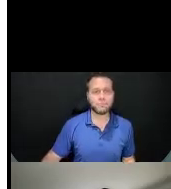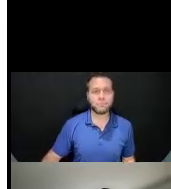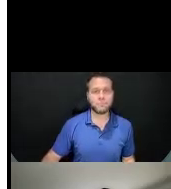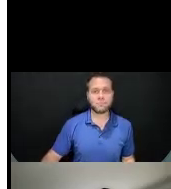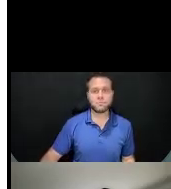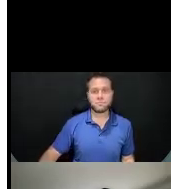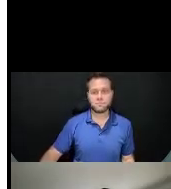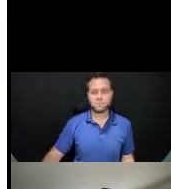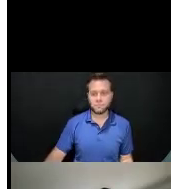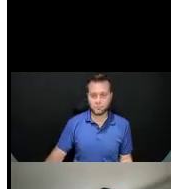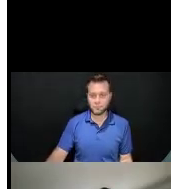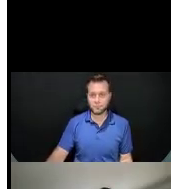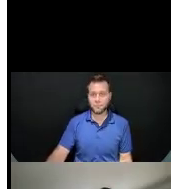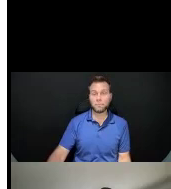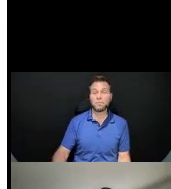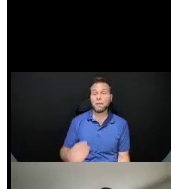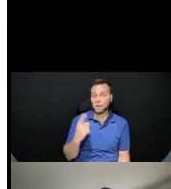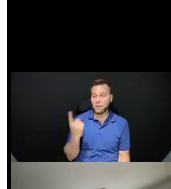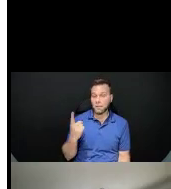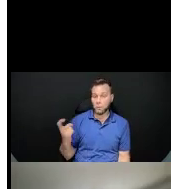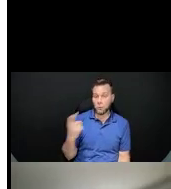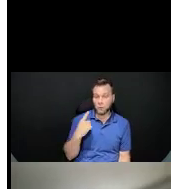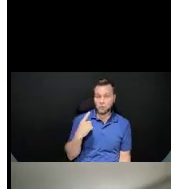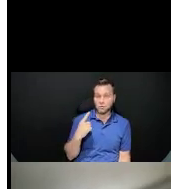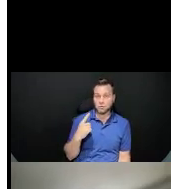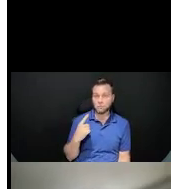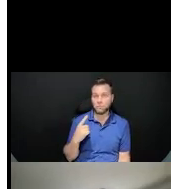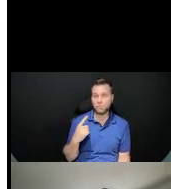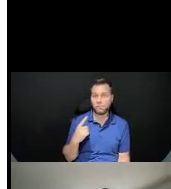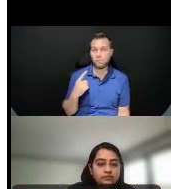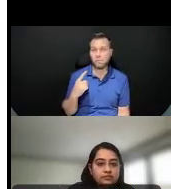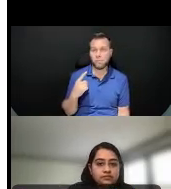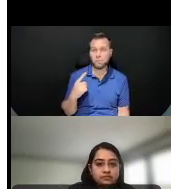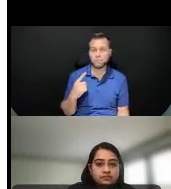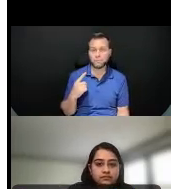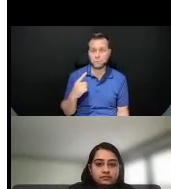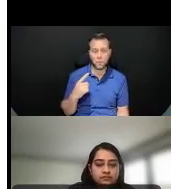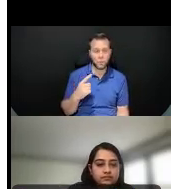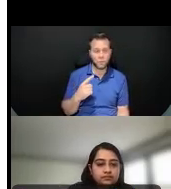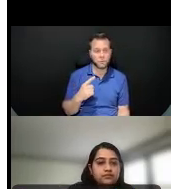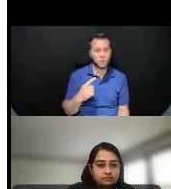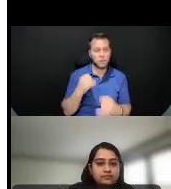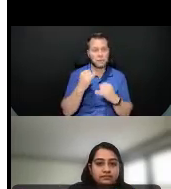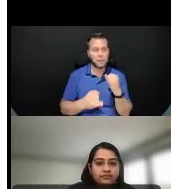And there were questions, so I've put the last couple slides up